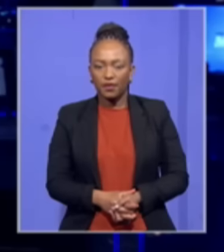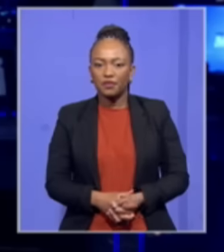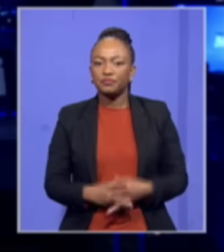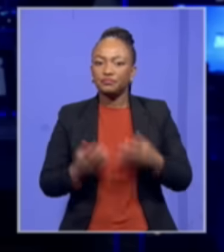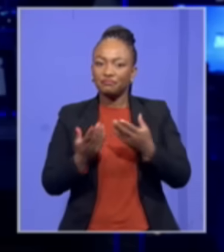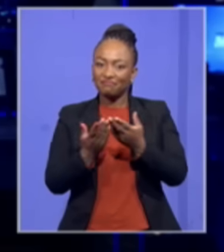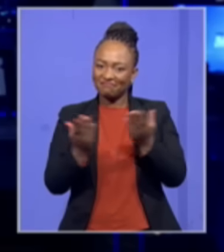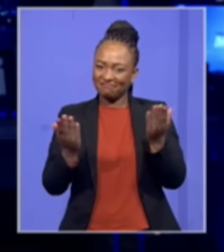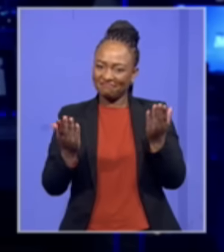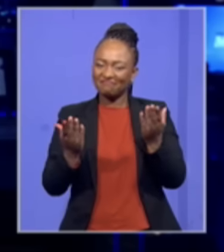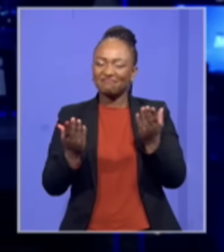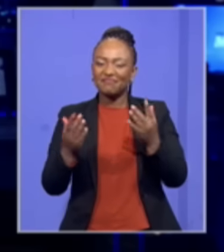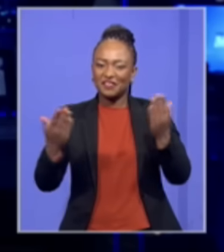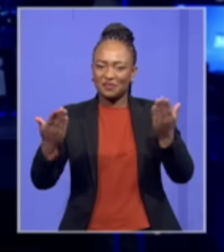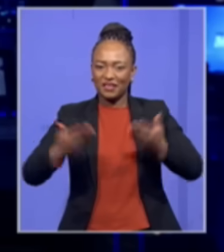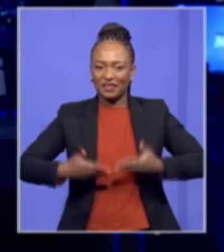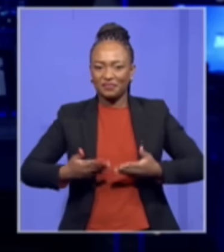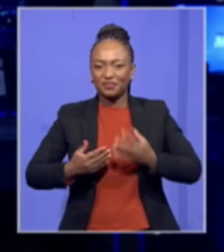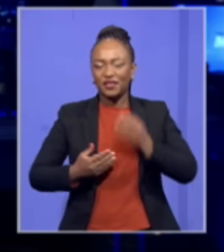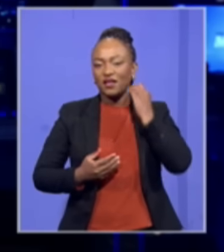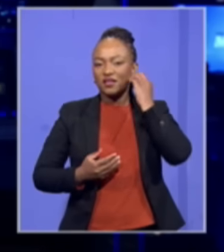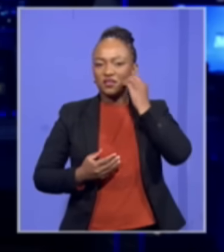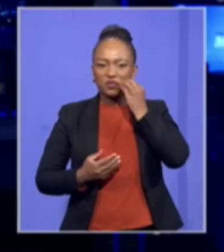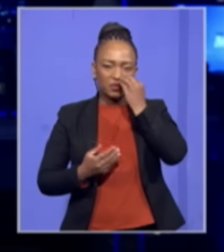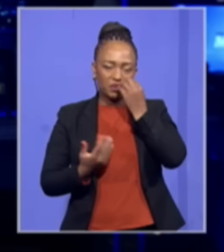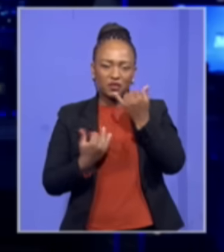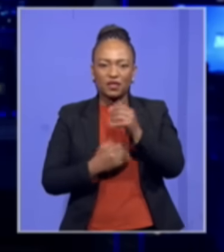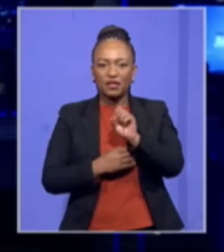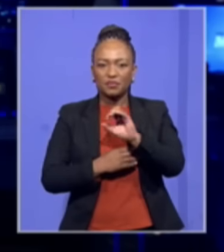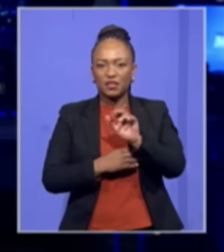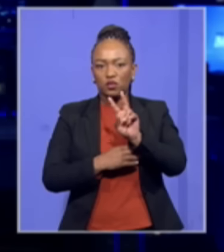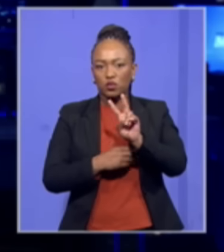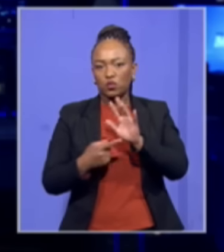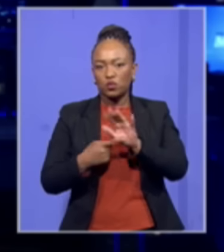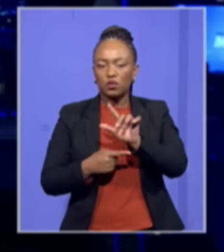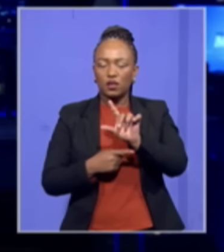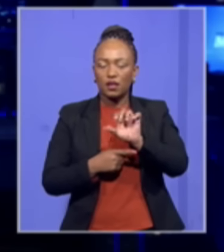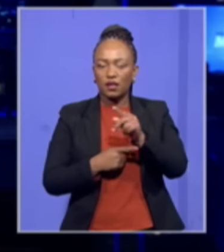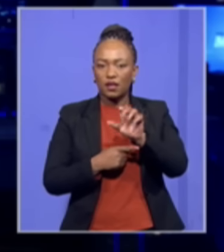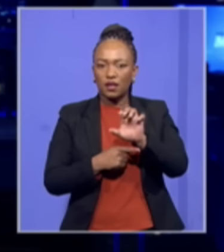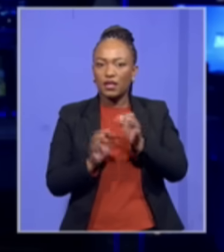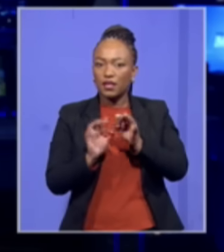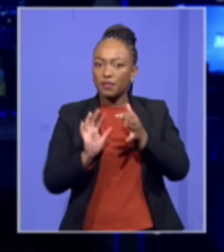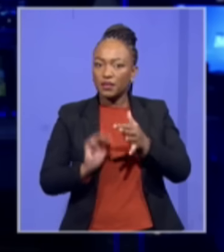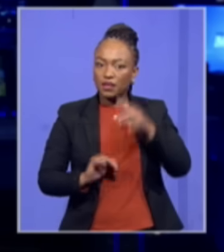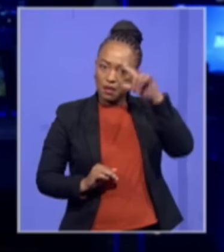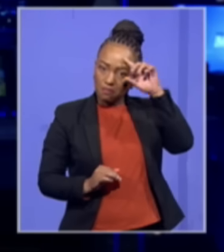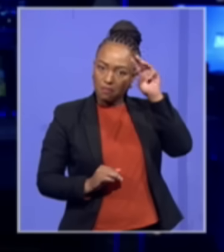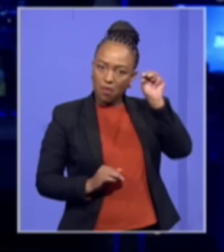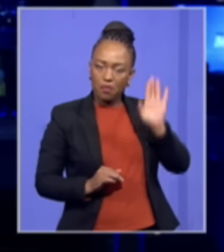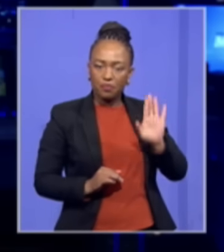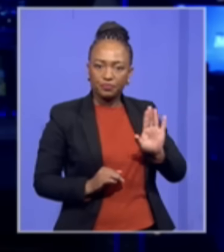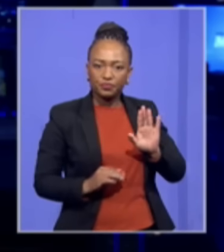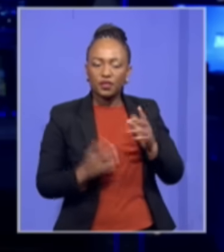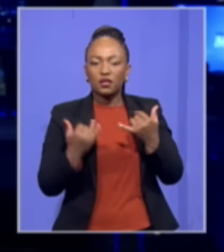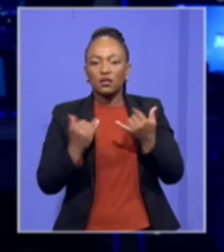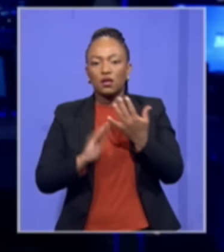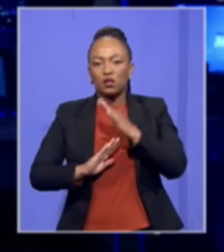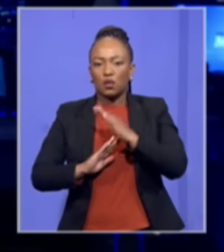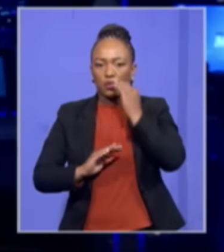Moikeo amohela kgasong ena ya ditaba tsa Sesotho SABC 2 le o lehae puong ya matsoho ke na le Mphoteme le ao le jwalo ha re di thakgole ka dihlooho